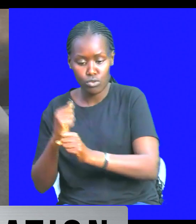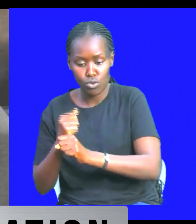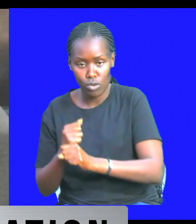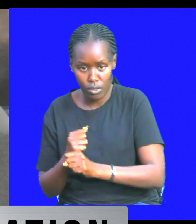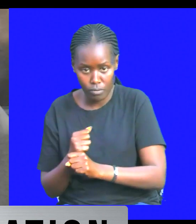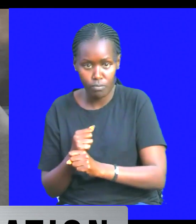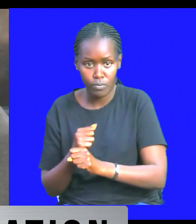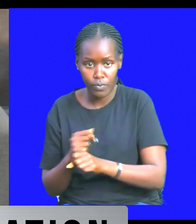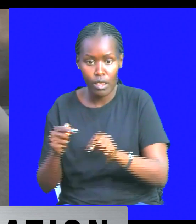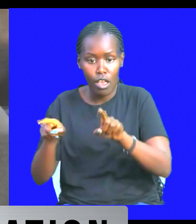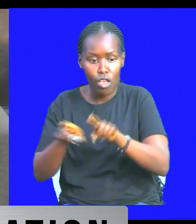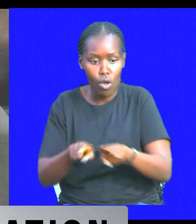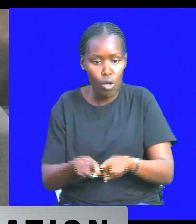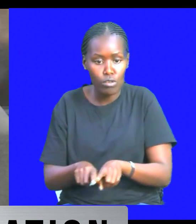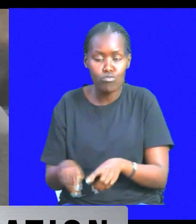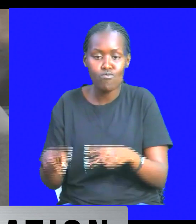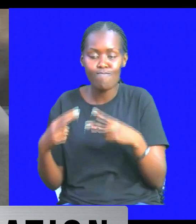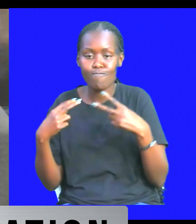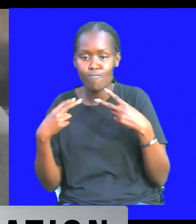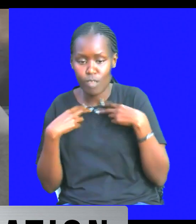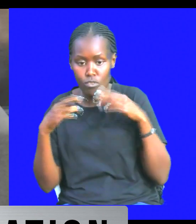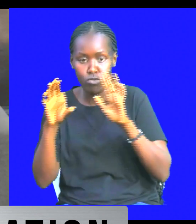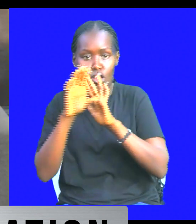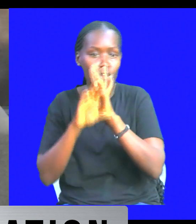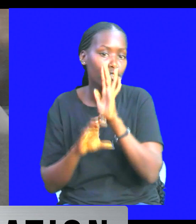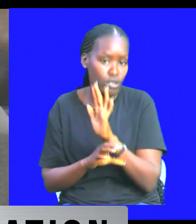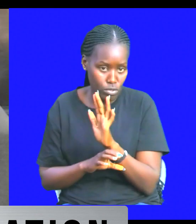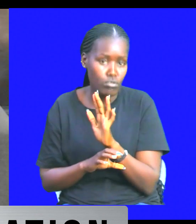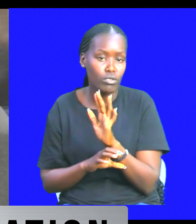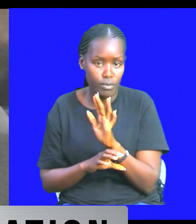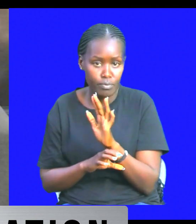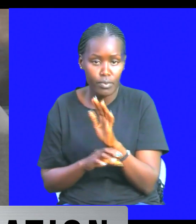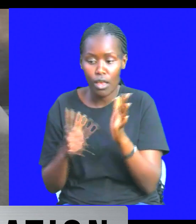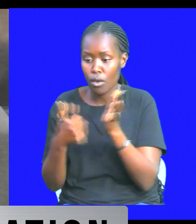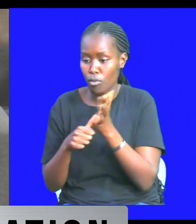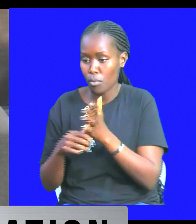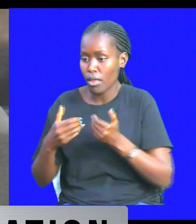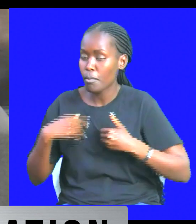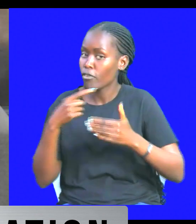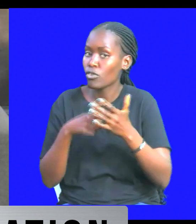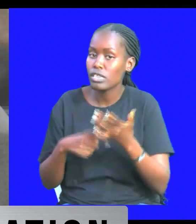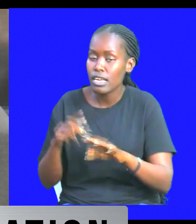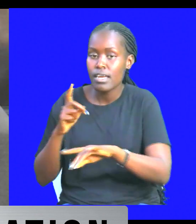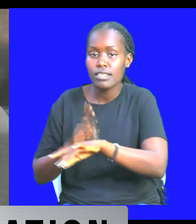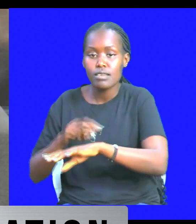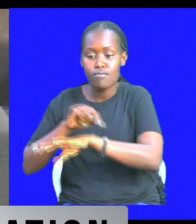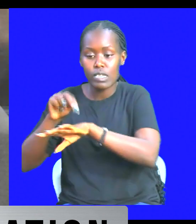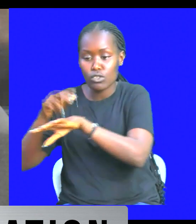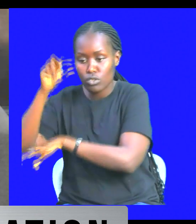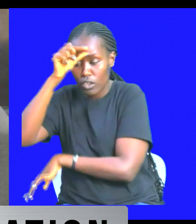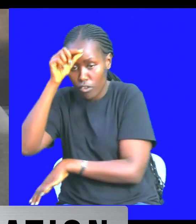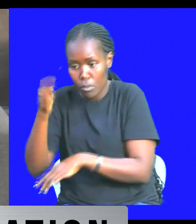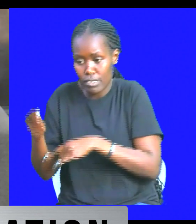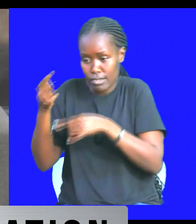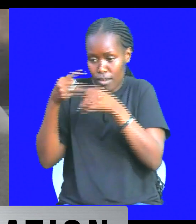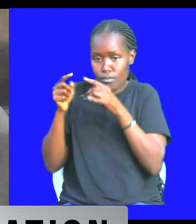should also stick to the constitutional edits. Because you see, the problem that we have is that when national government comes and begins to